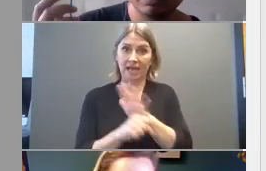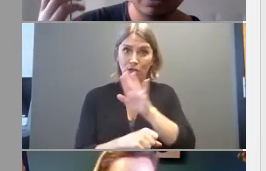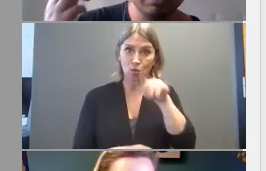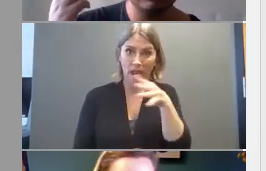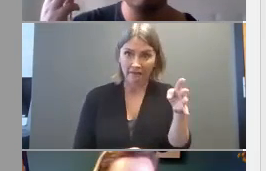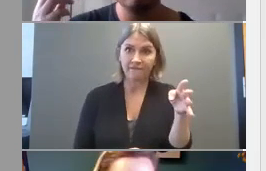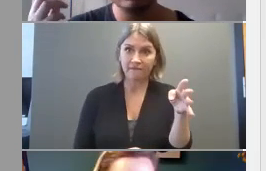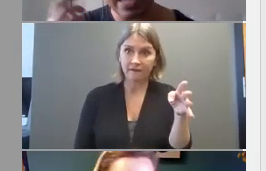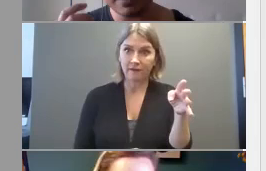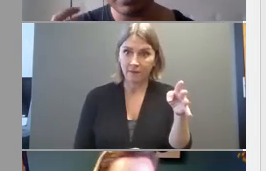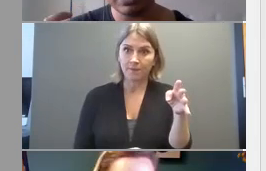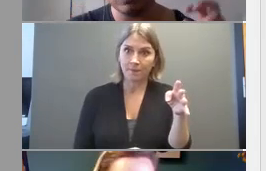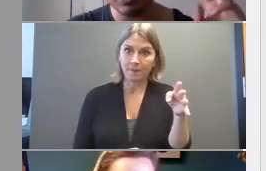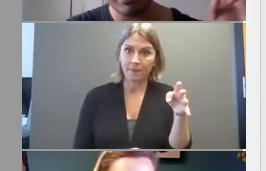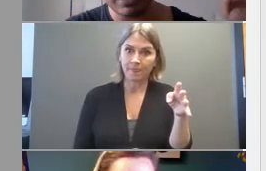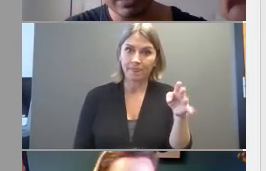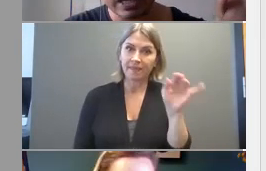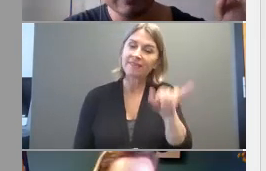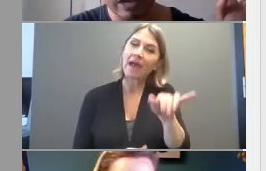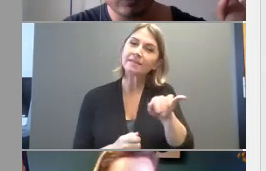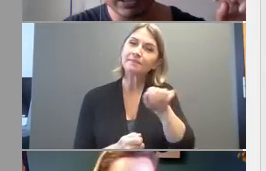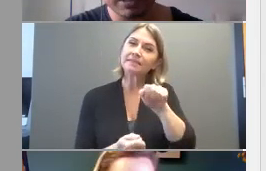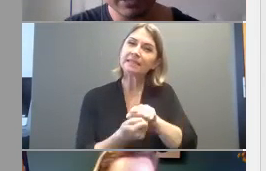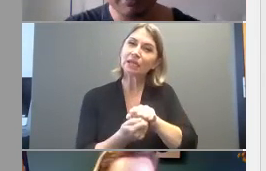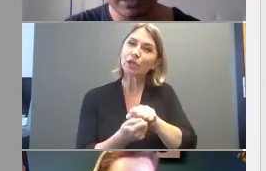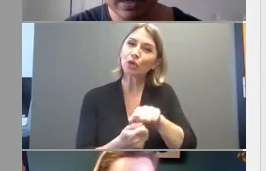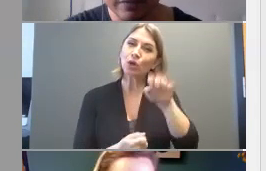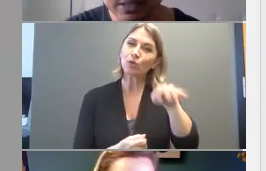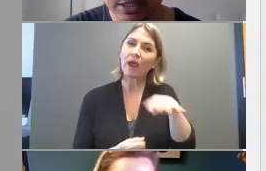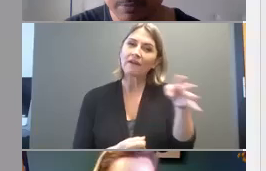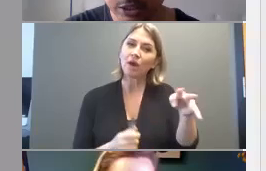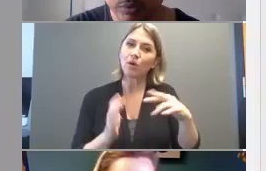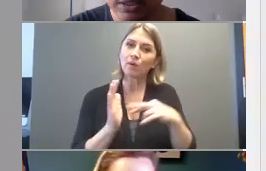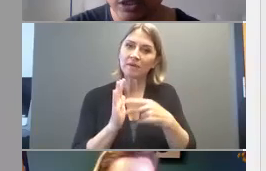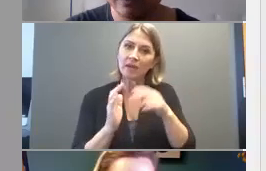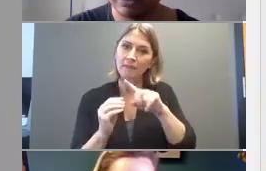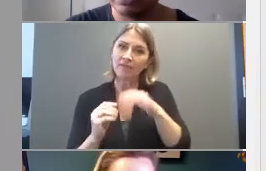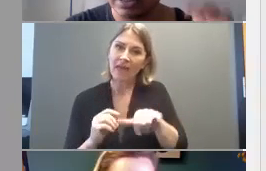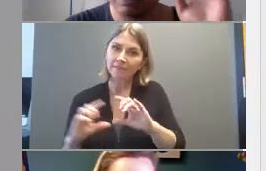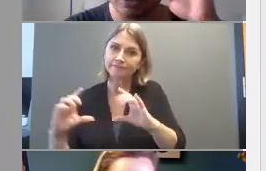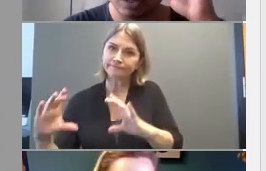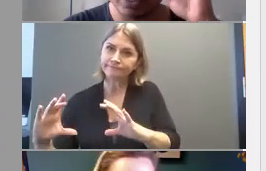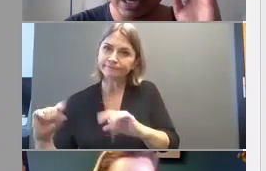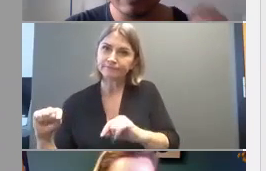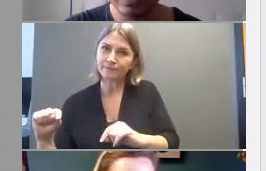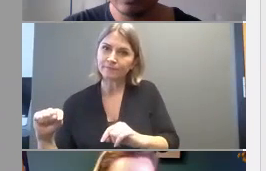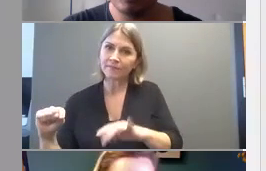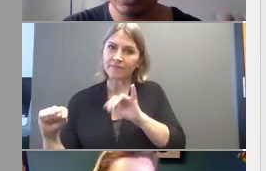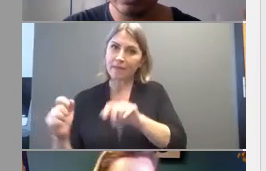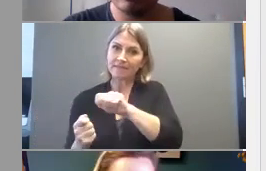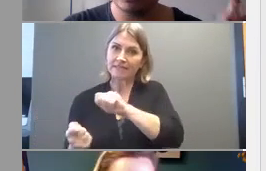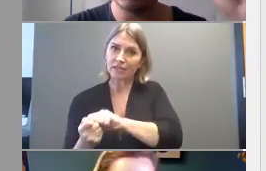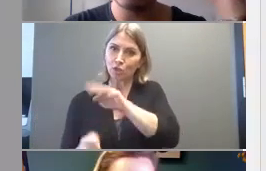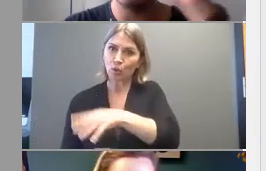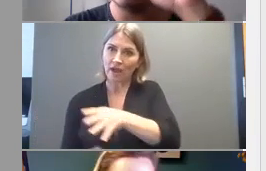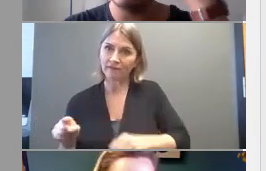uh, that particular meta graph, and what I mean by the meta graph is this particular set of this particular graph